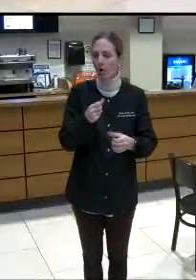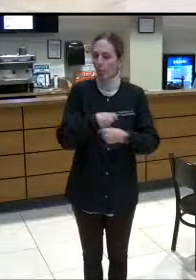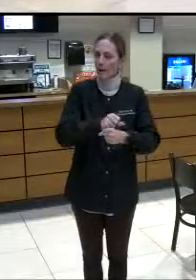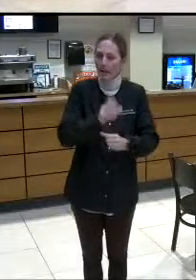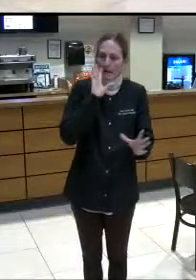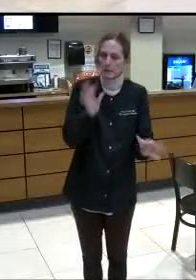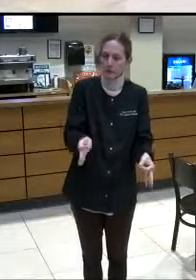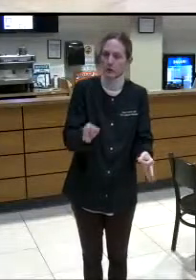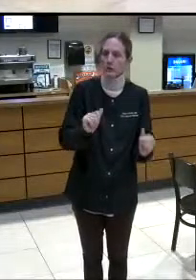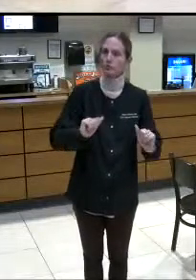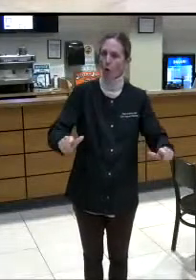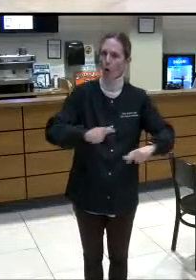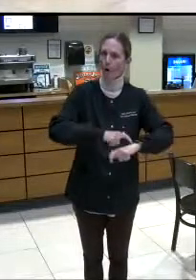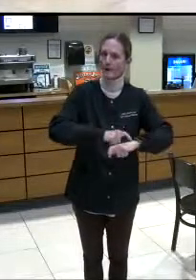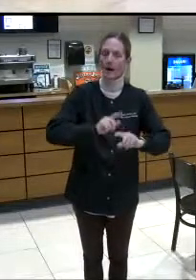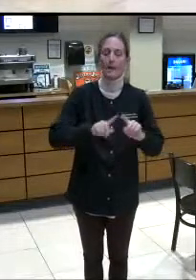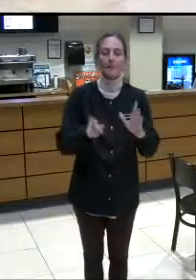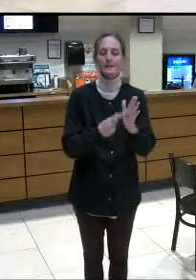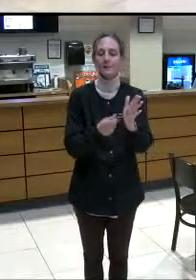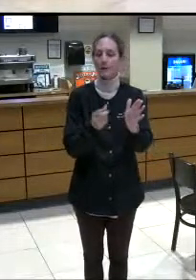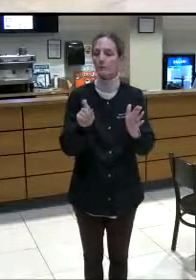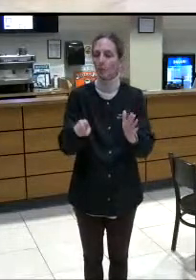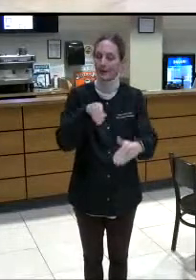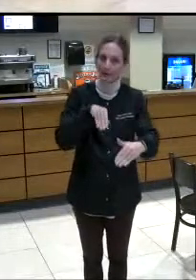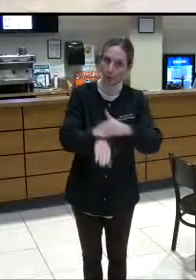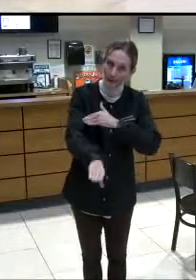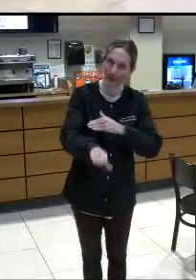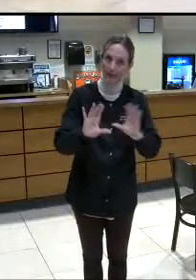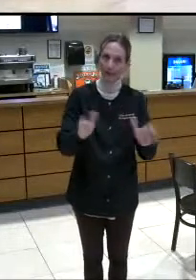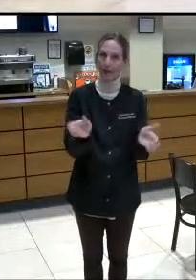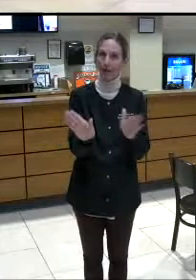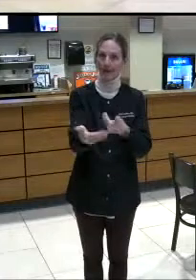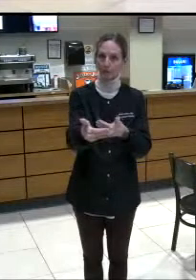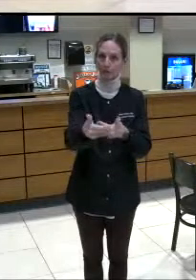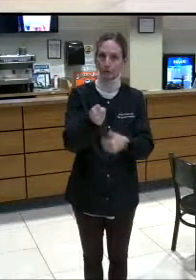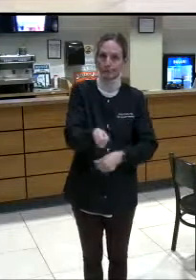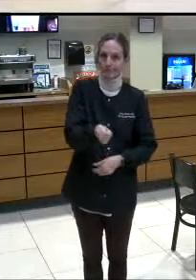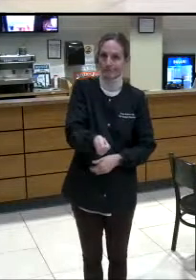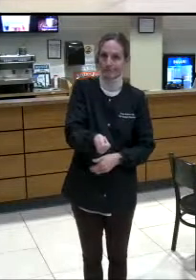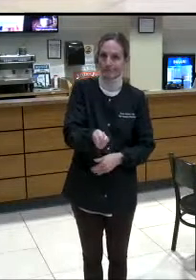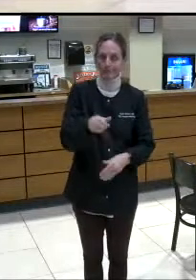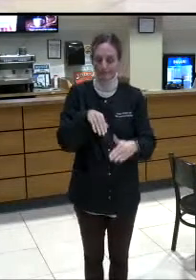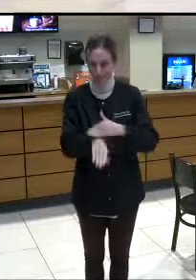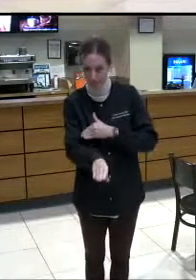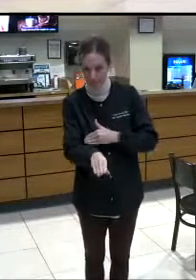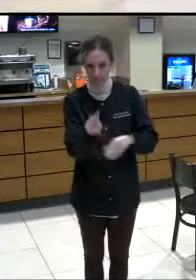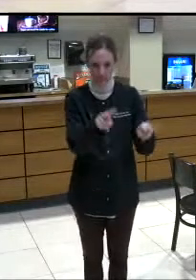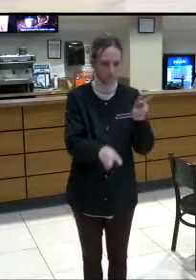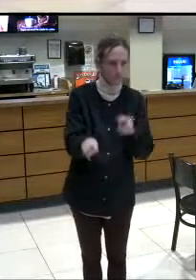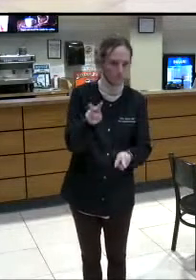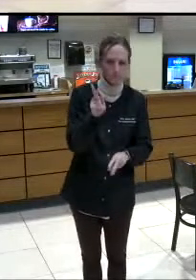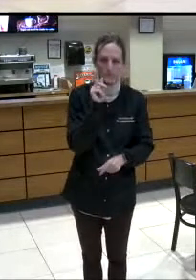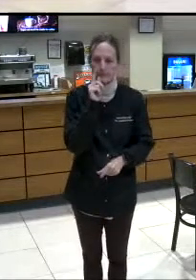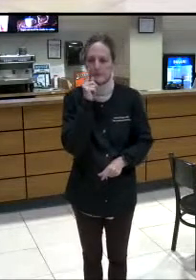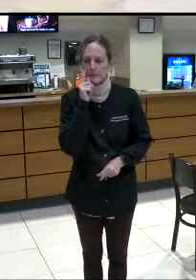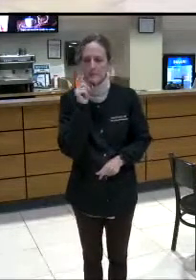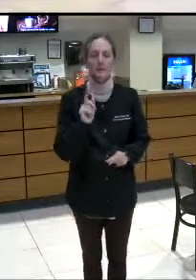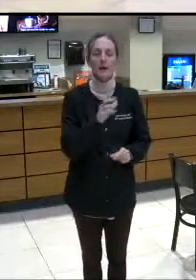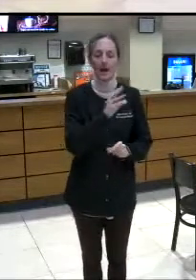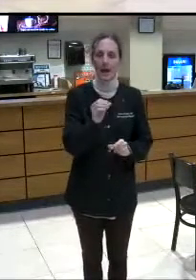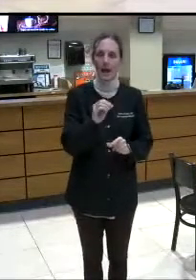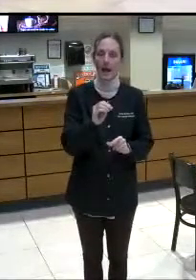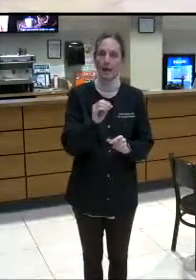sometimes we actually need to get into that classroom to see and provide some root cause analysis for